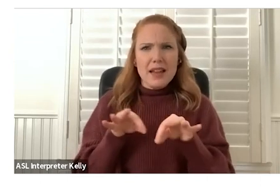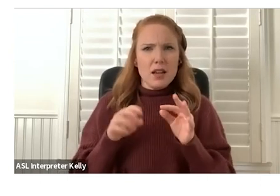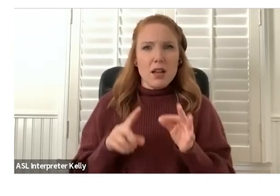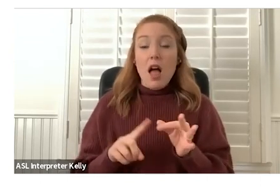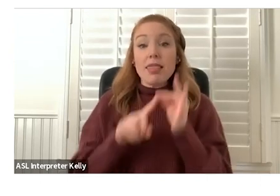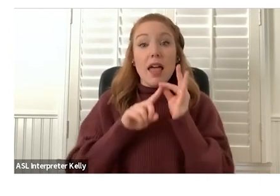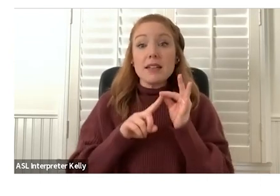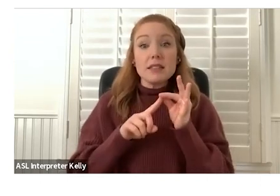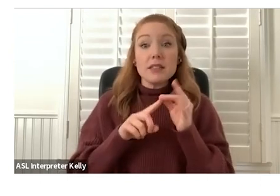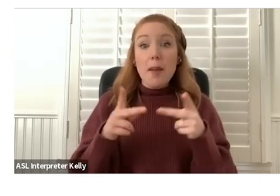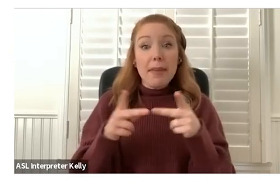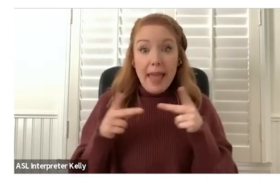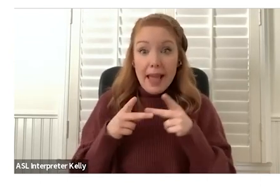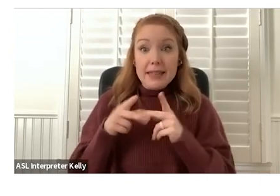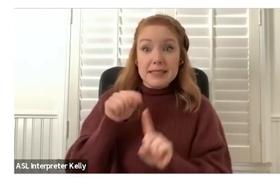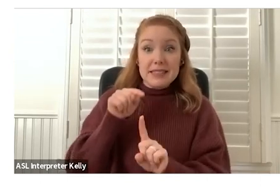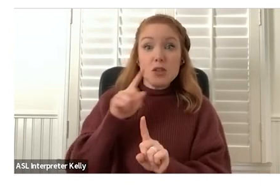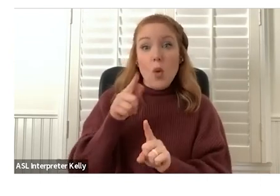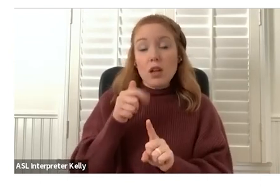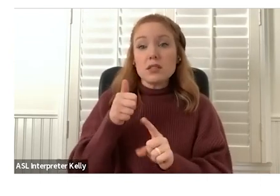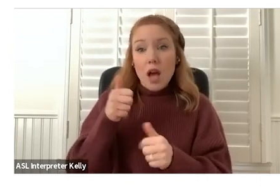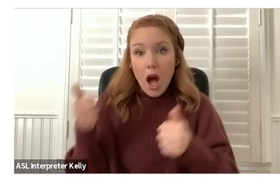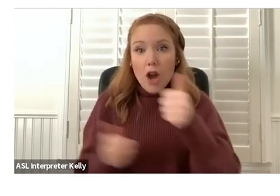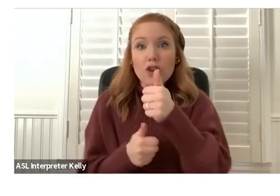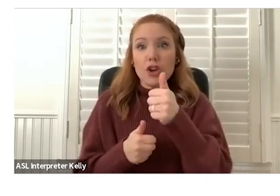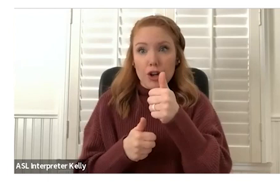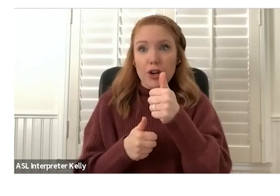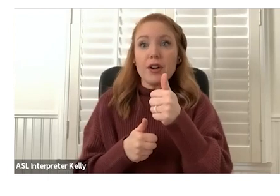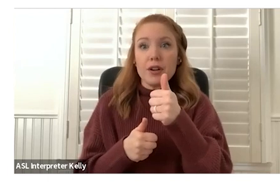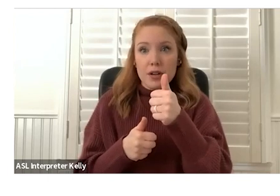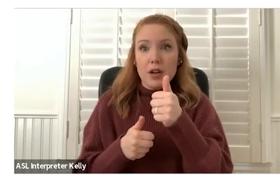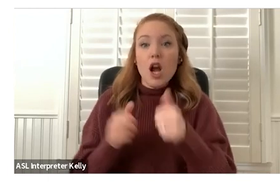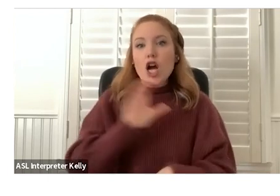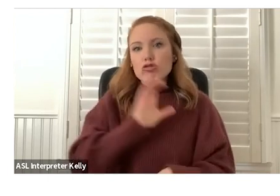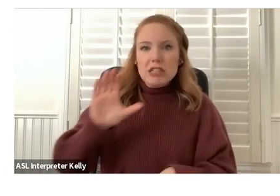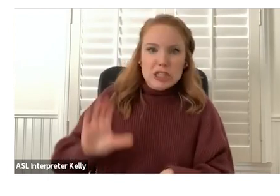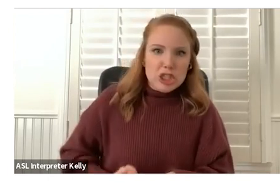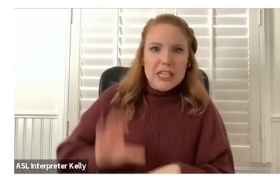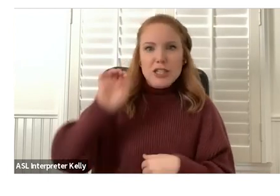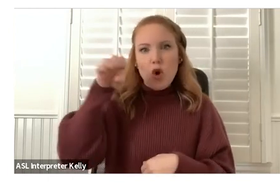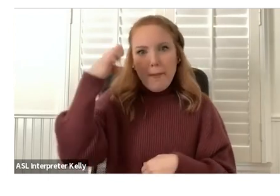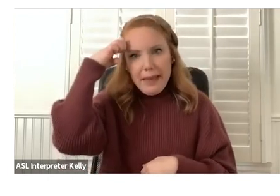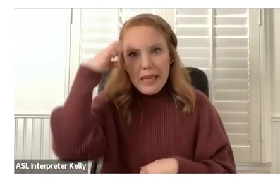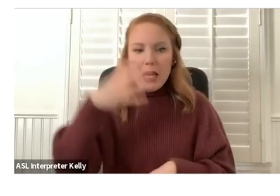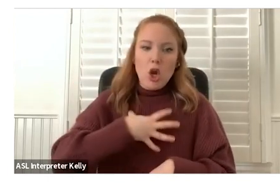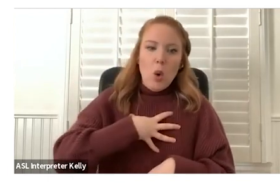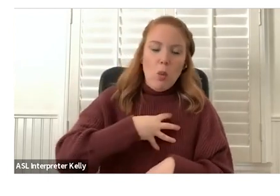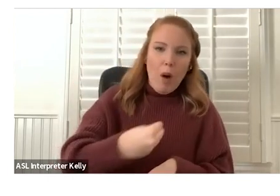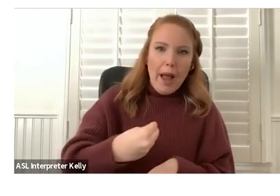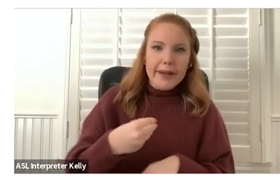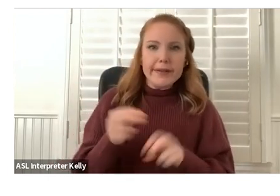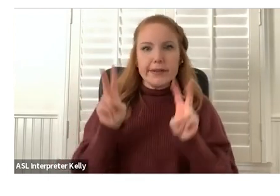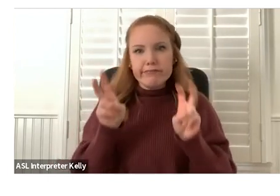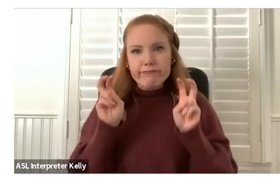in charge of these lands, then it is up for grabs and undiscovered. So think about the ways this doctrine was published about